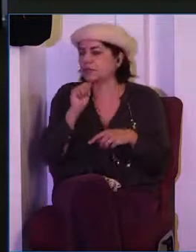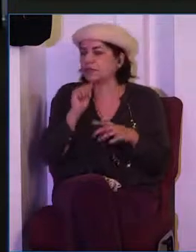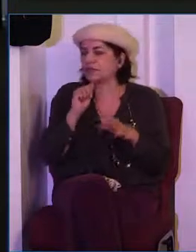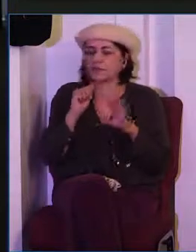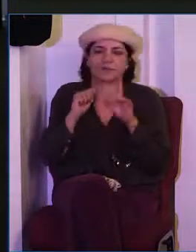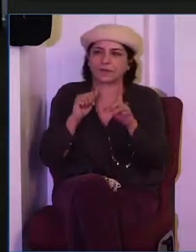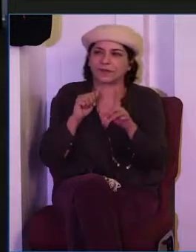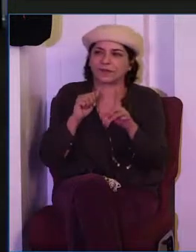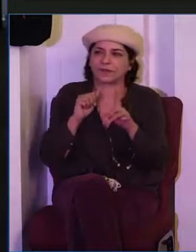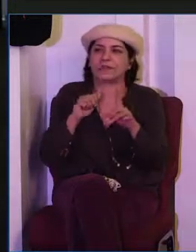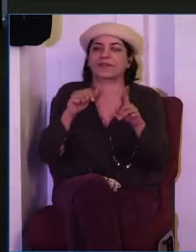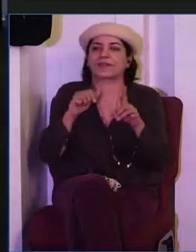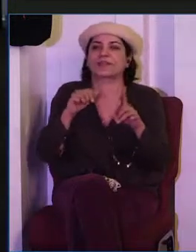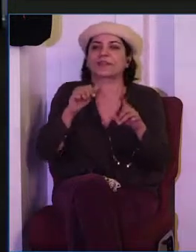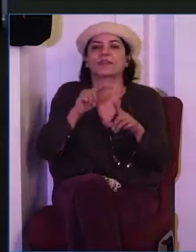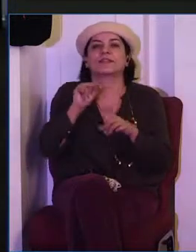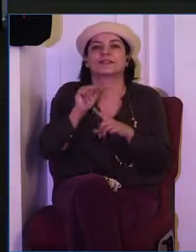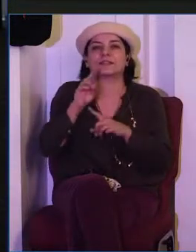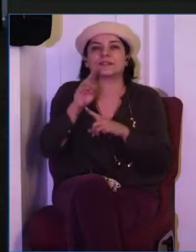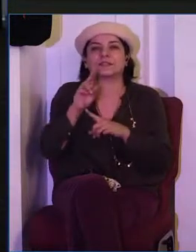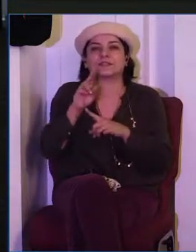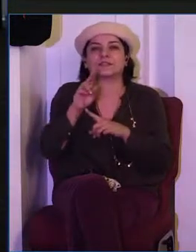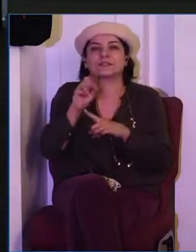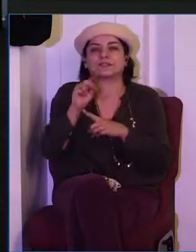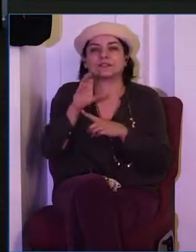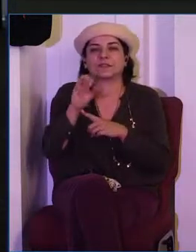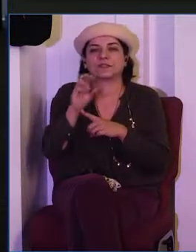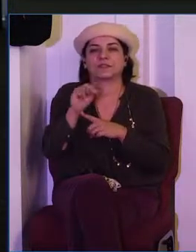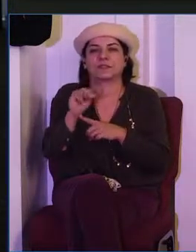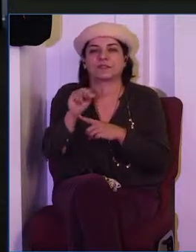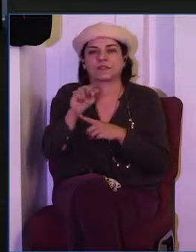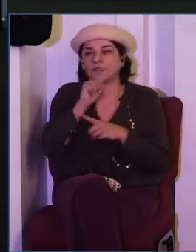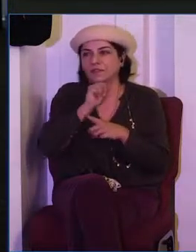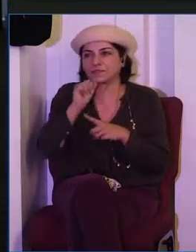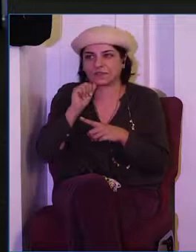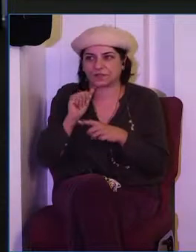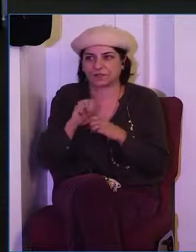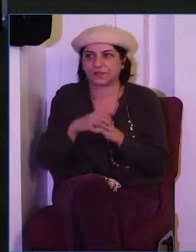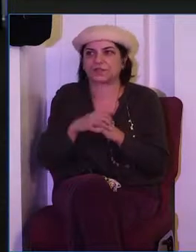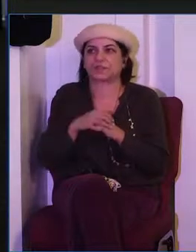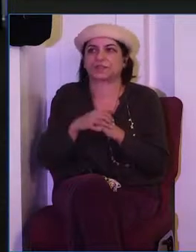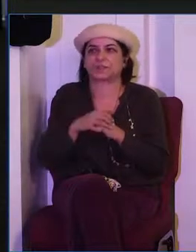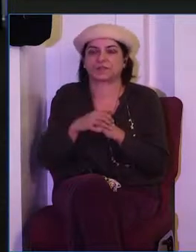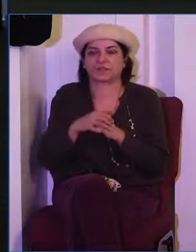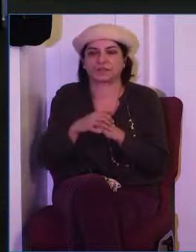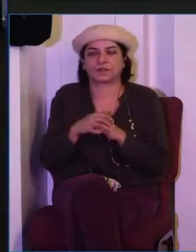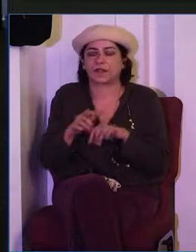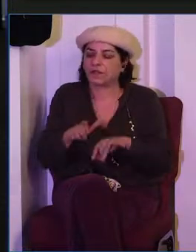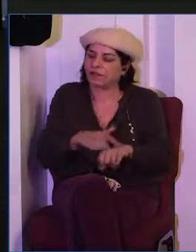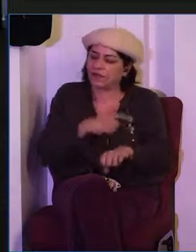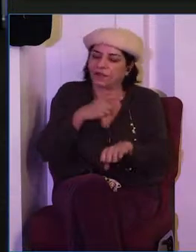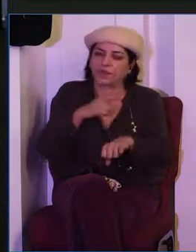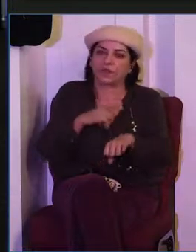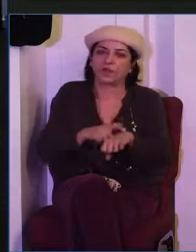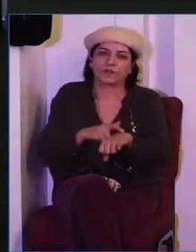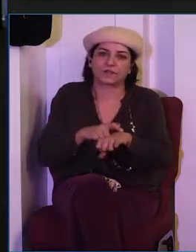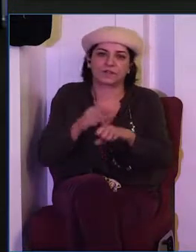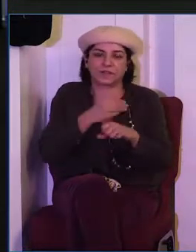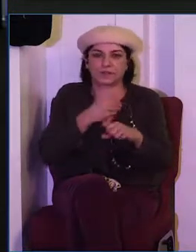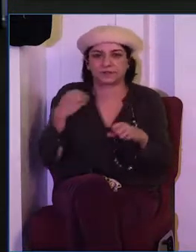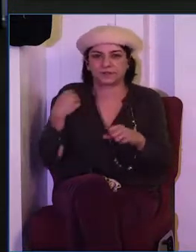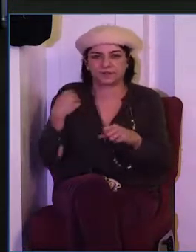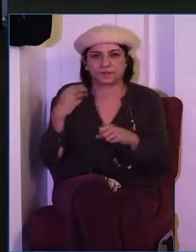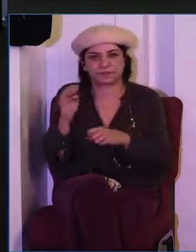Tucson, yes, Tucson. In Tucson, Arizona, and they are longtime members of Metropolitan Community Church, and